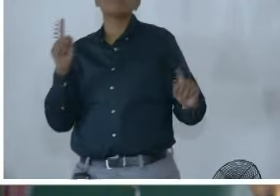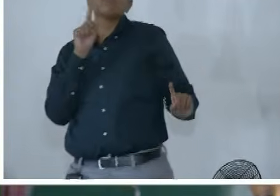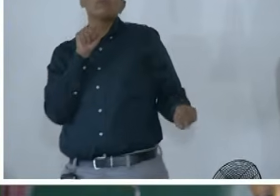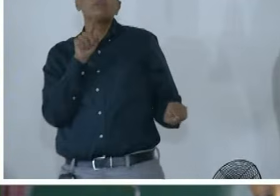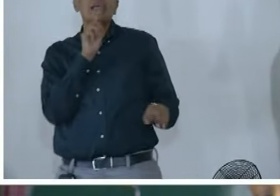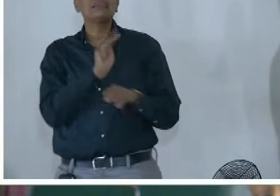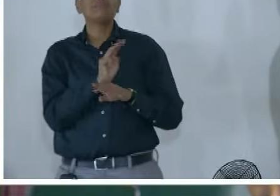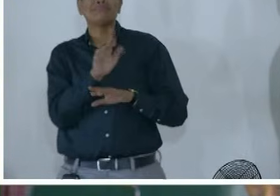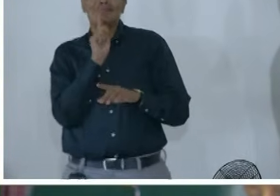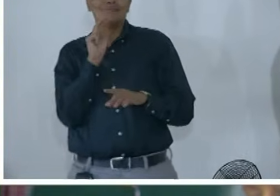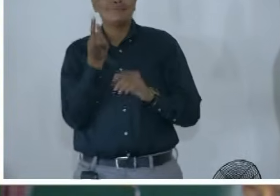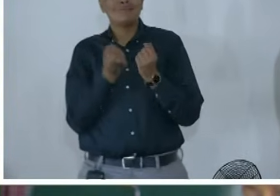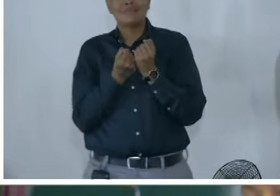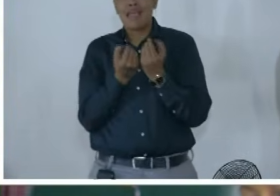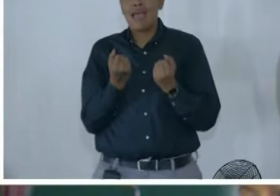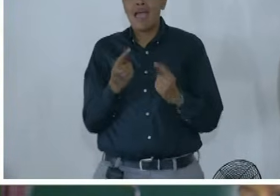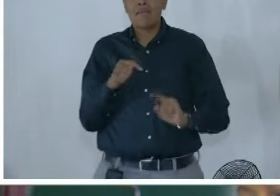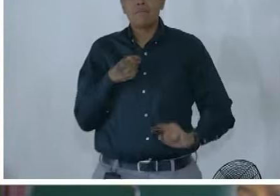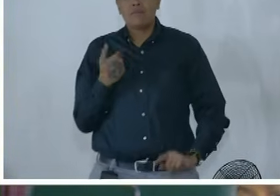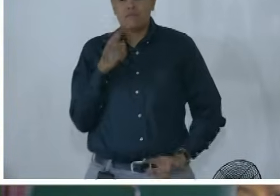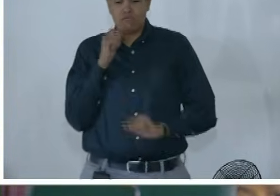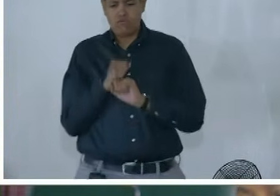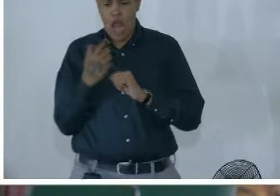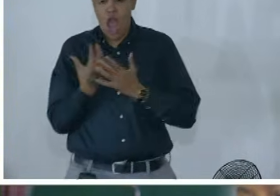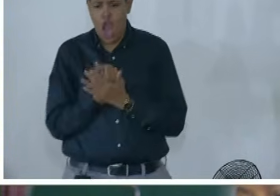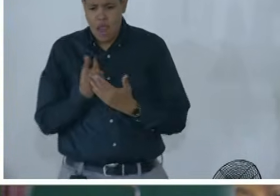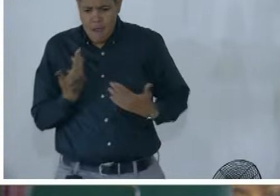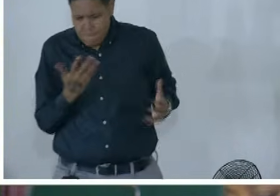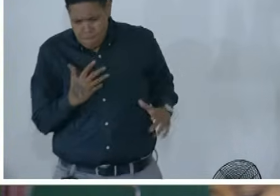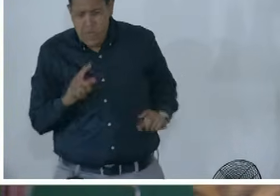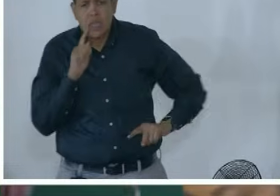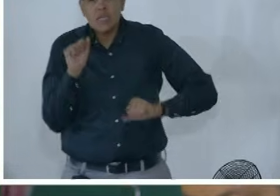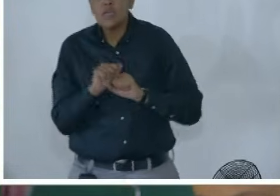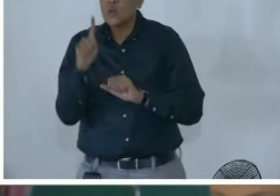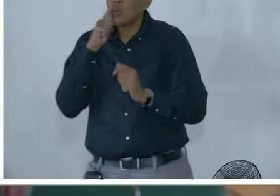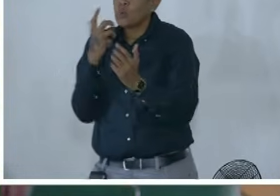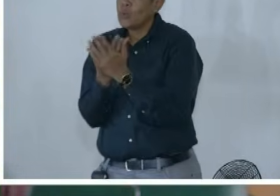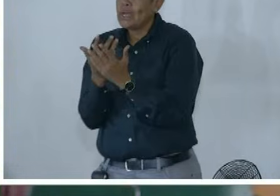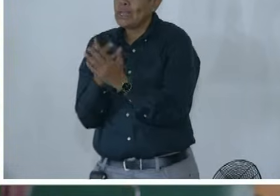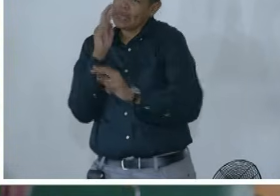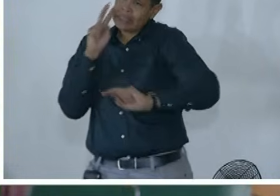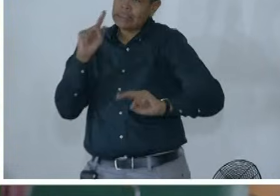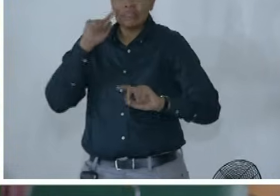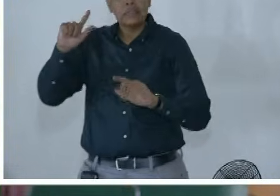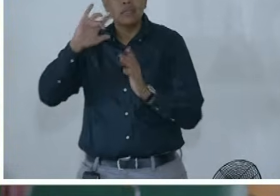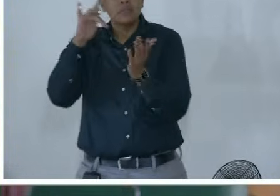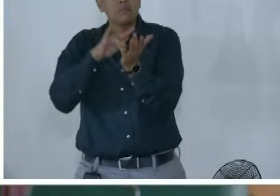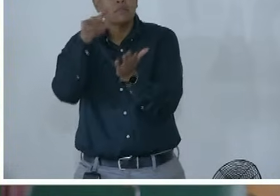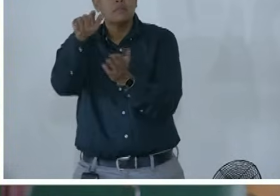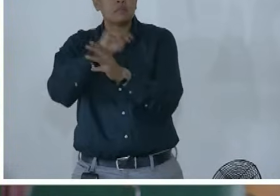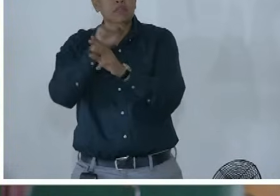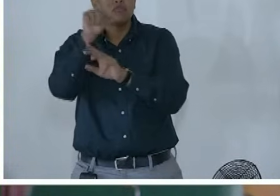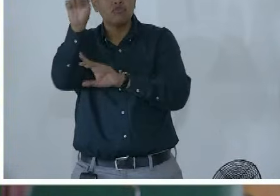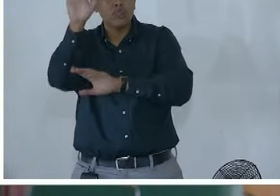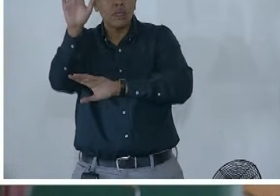a Minister of State, I have had the opportunity to witness the